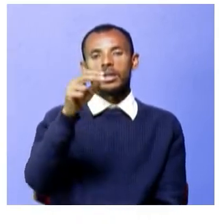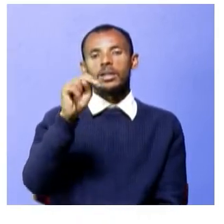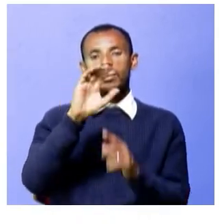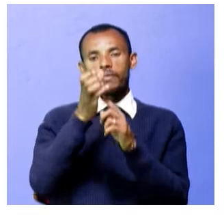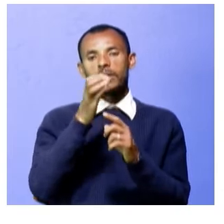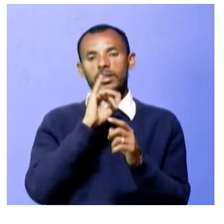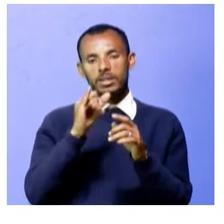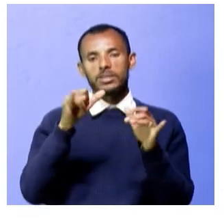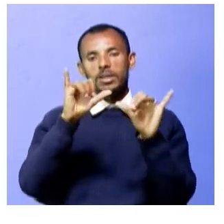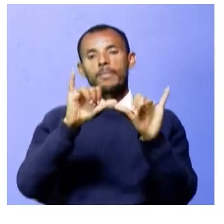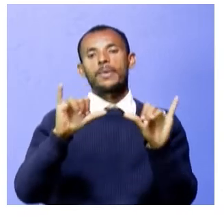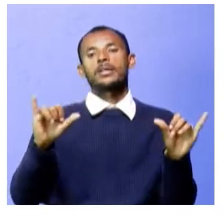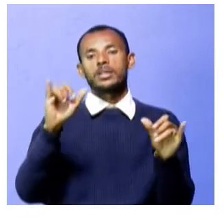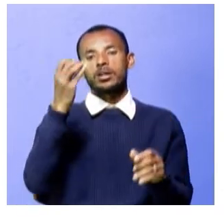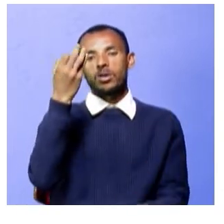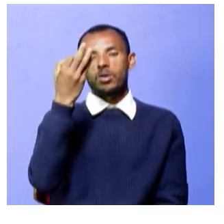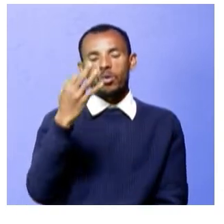the measure